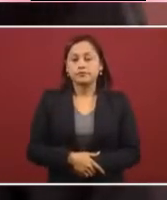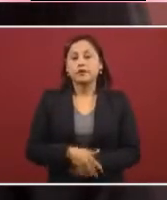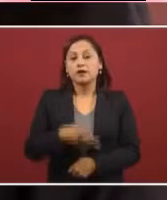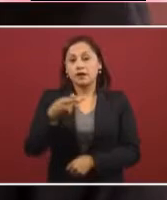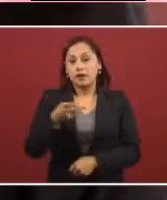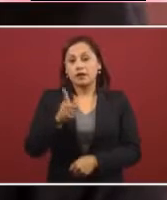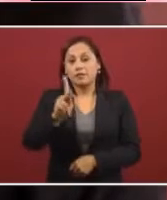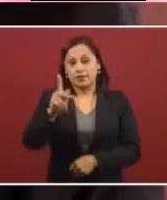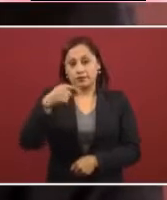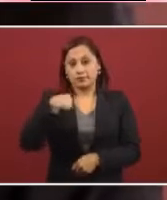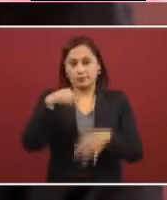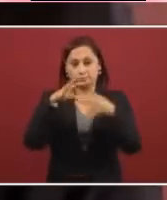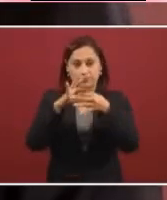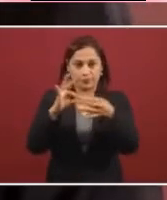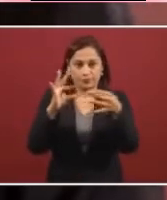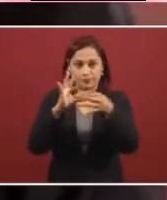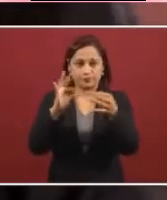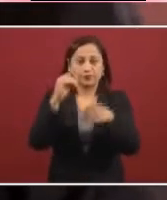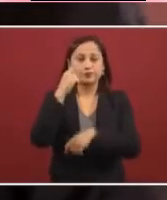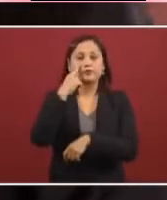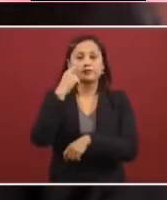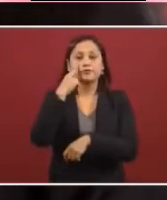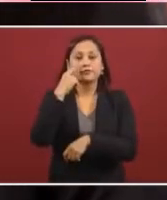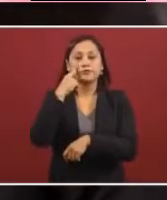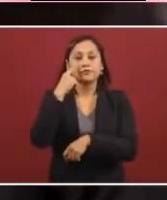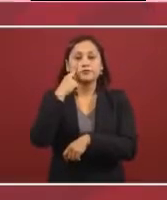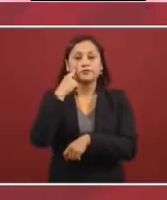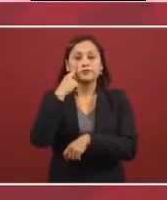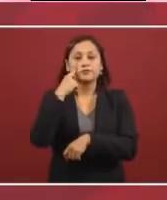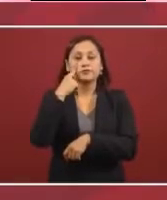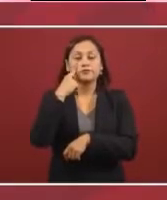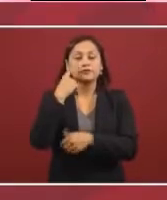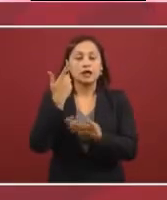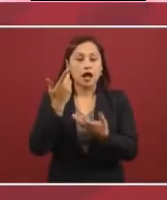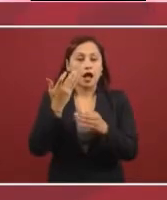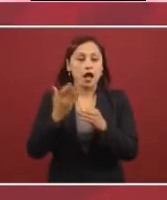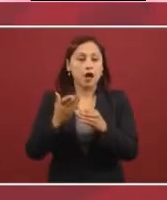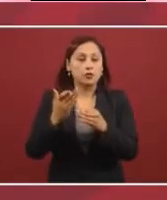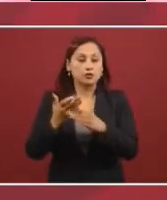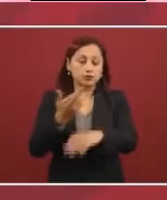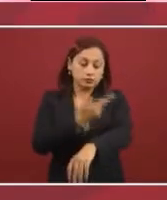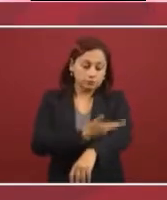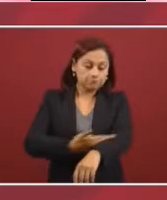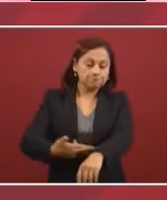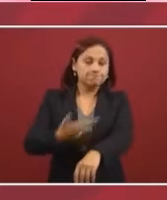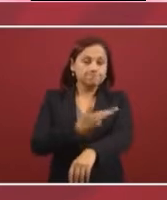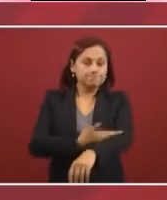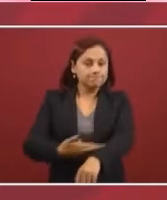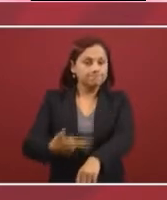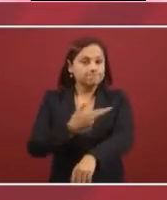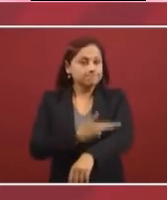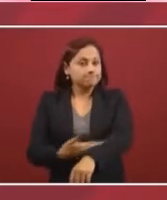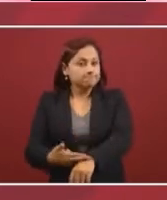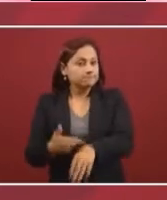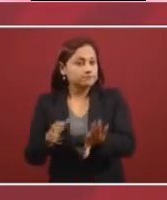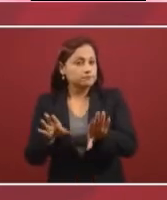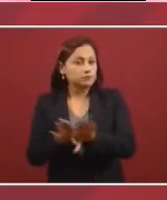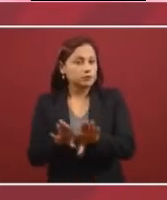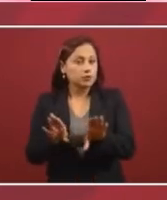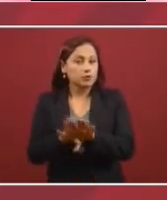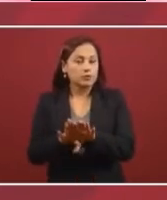Yes, I want to separate estas medidas, these measures. Vamos a decir que